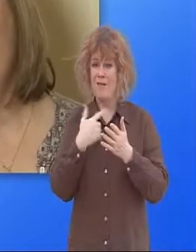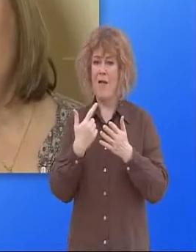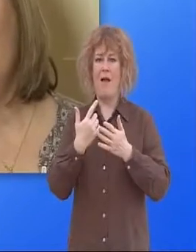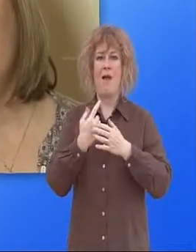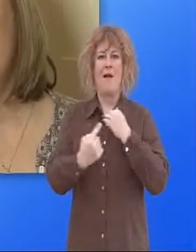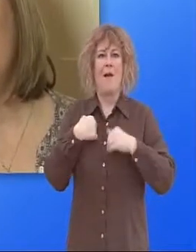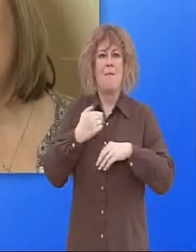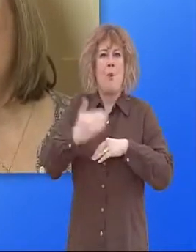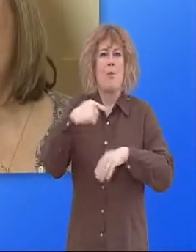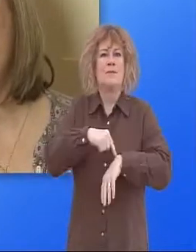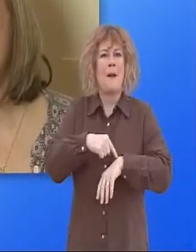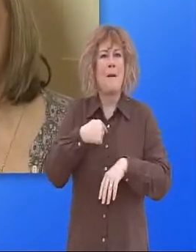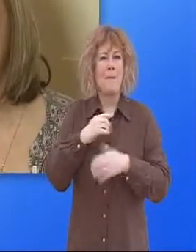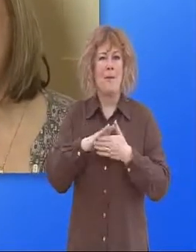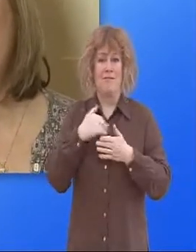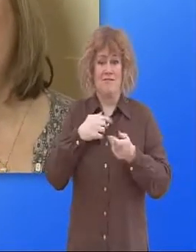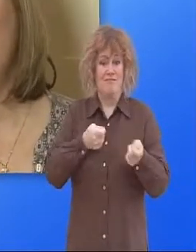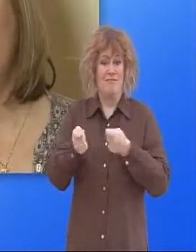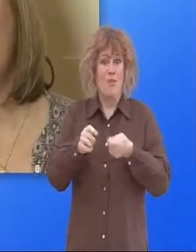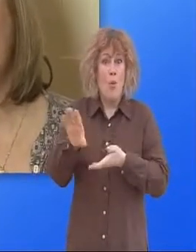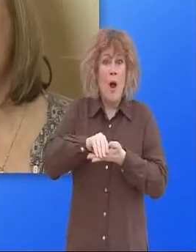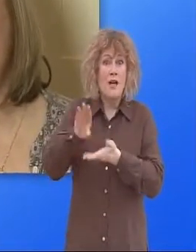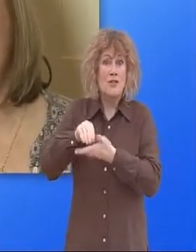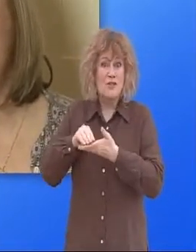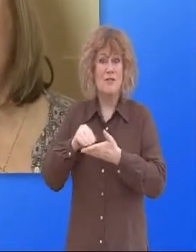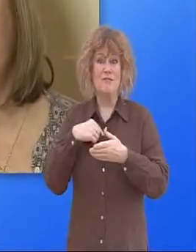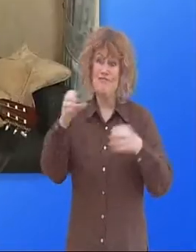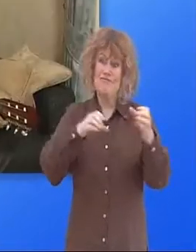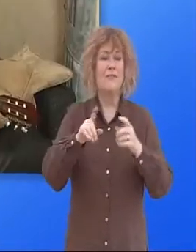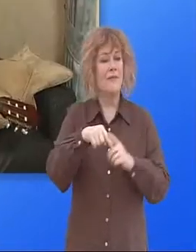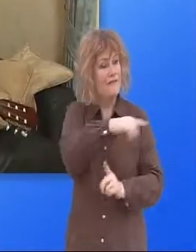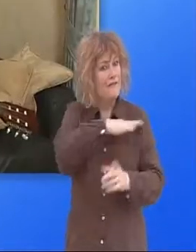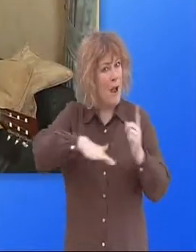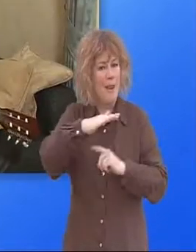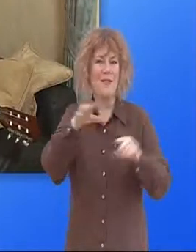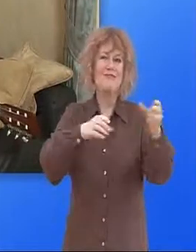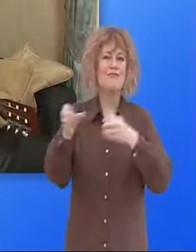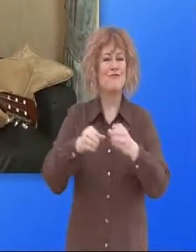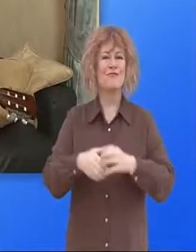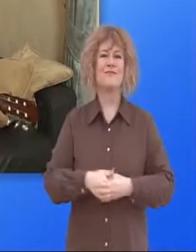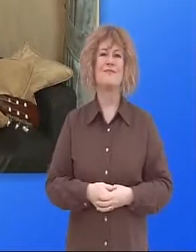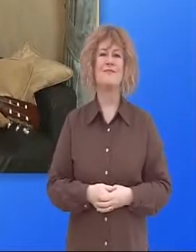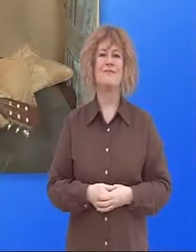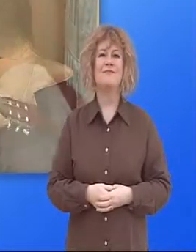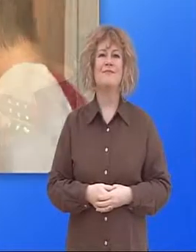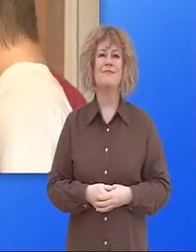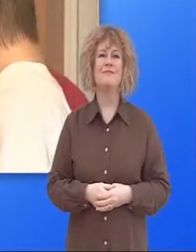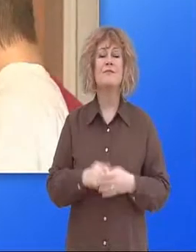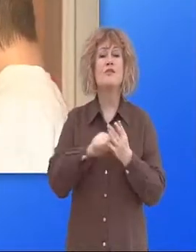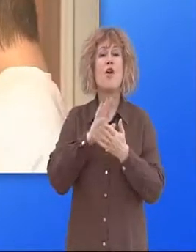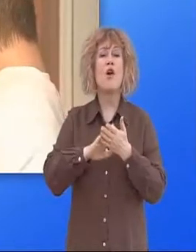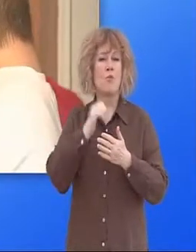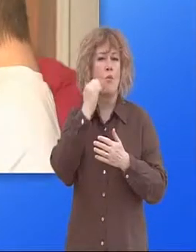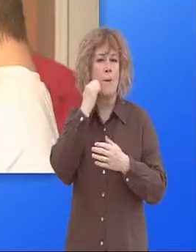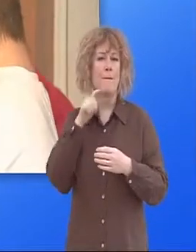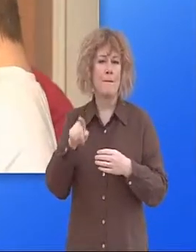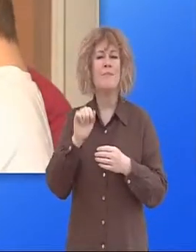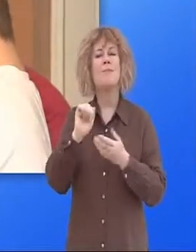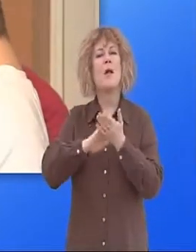time, and I do all the payroll, but we do employ them as a family. John lives at home with his mother Judith and